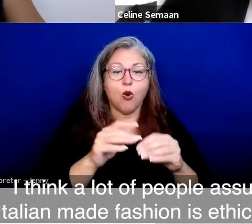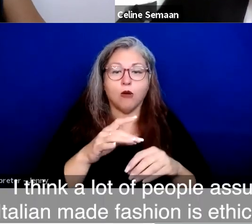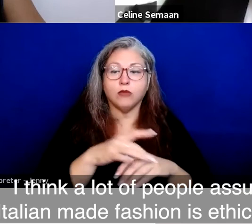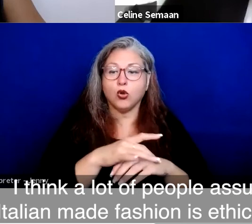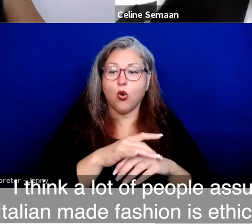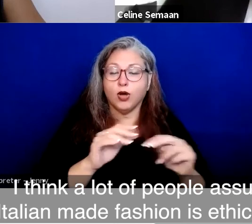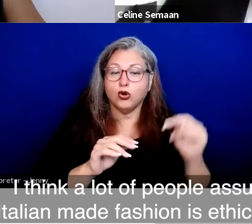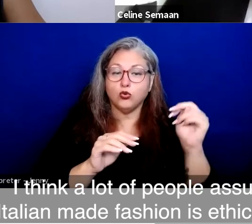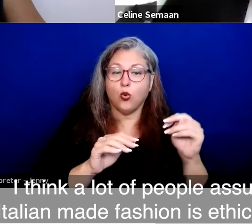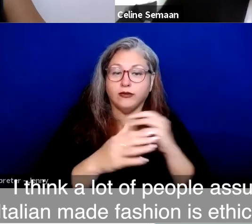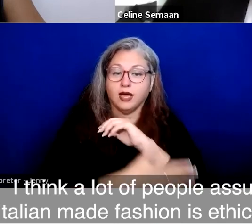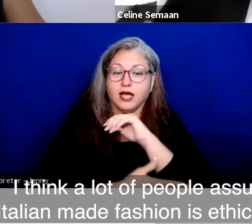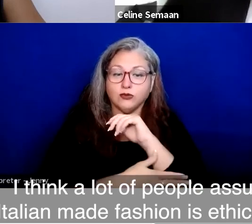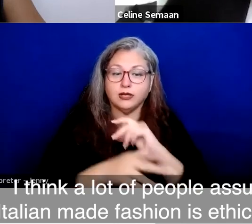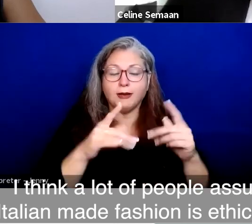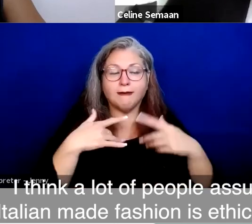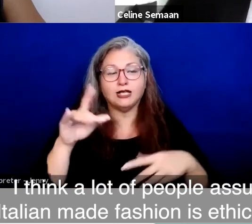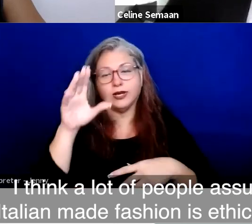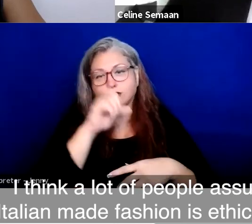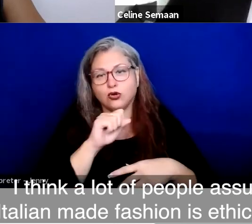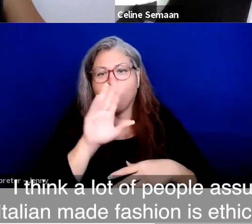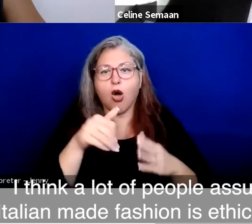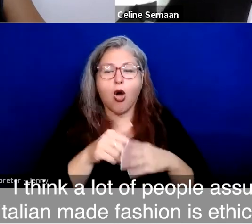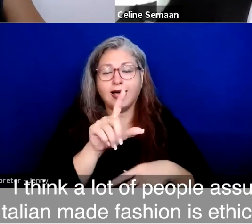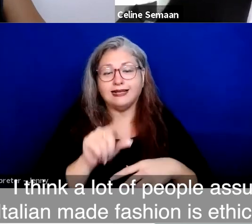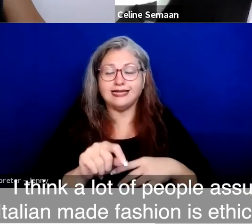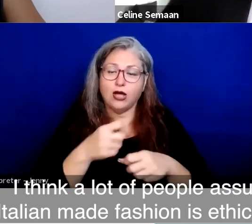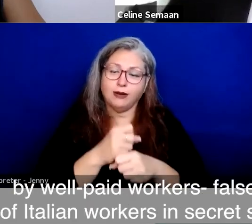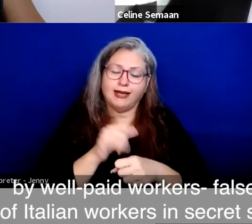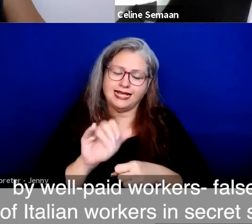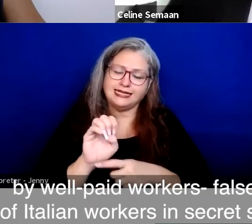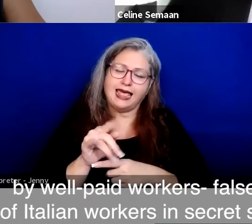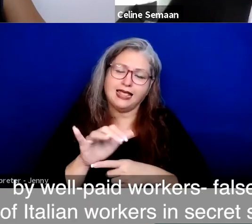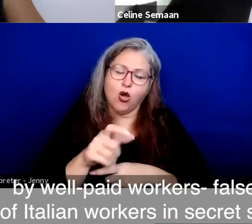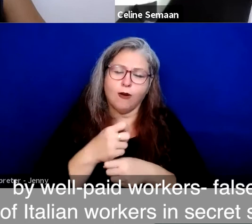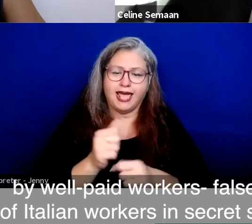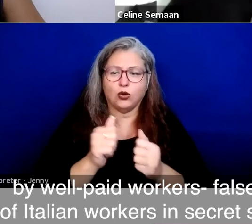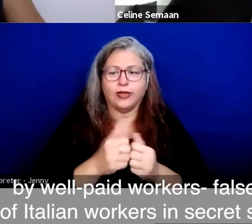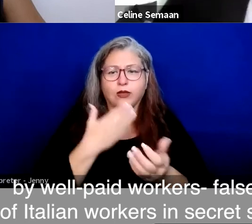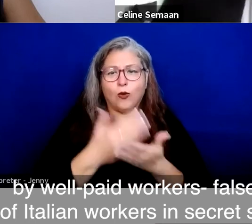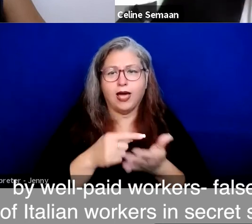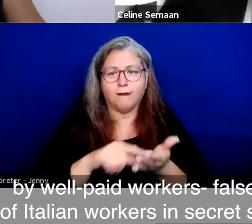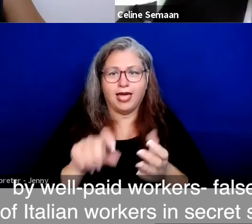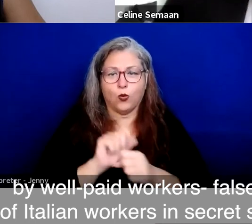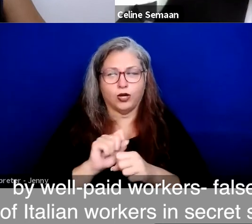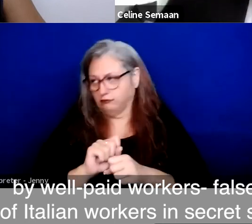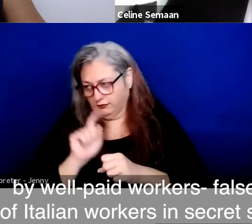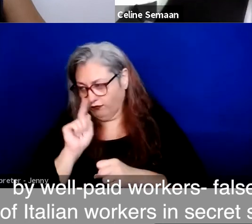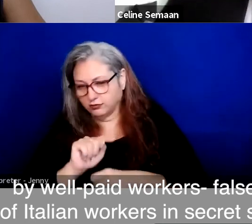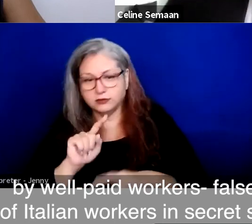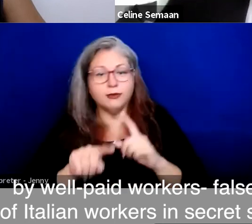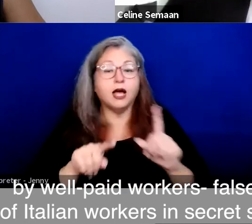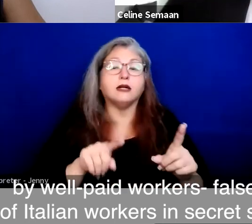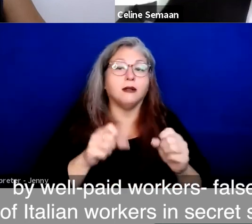lot of people assume that all Italian-made fashion is ethical and made by well-paid workers. False. But a lot